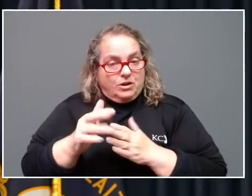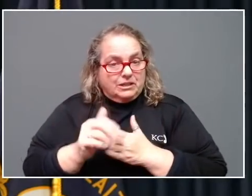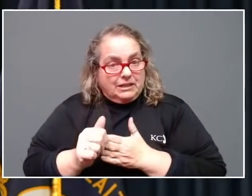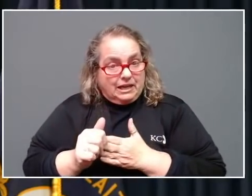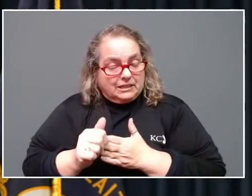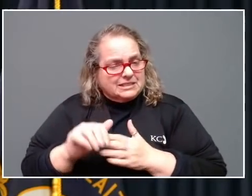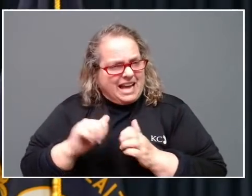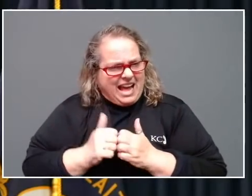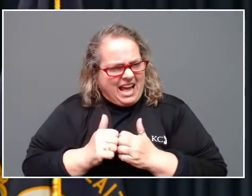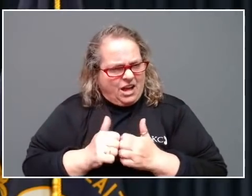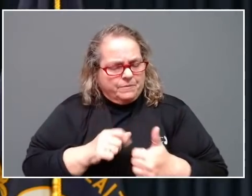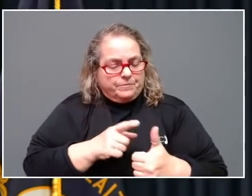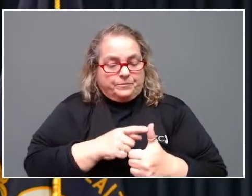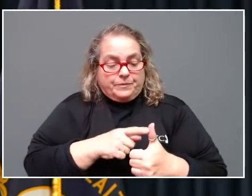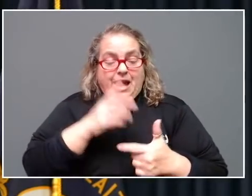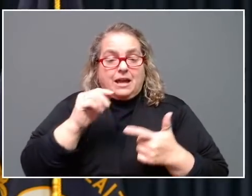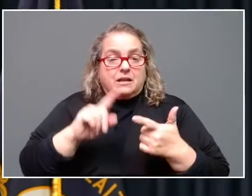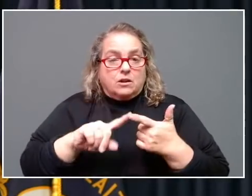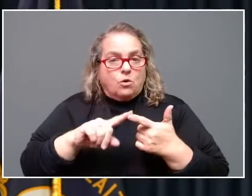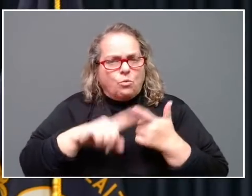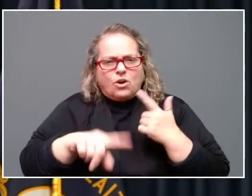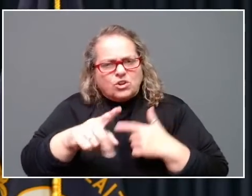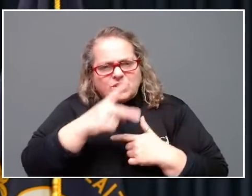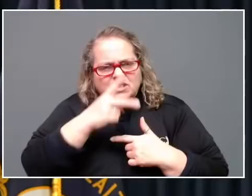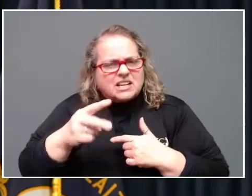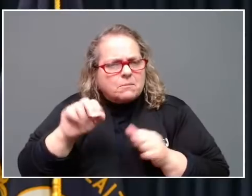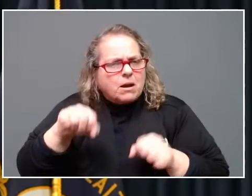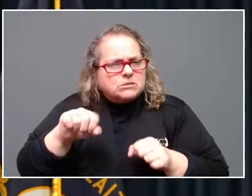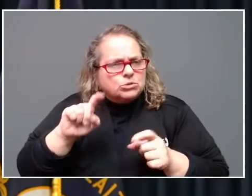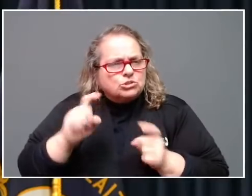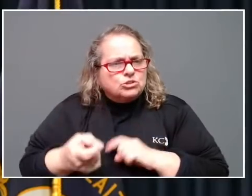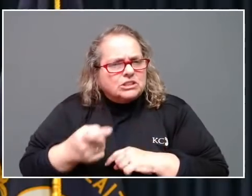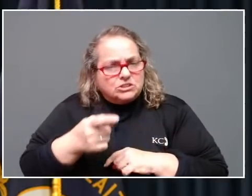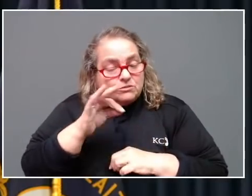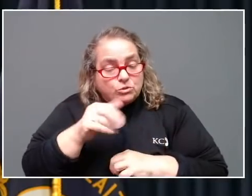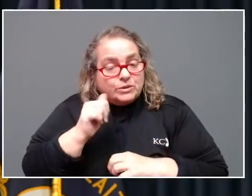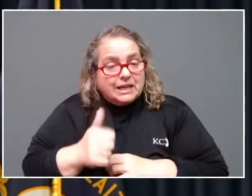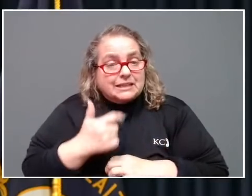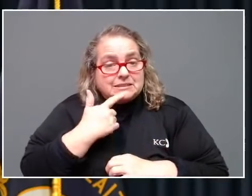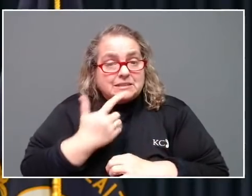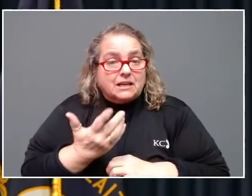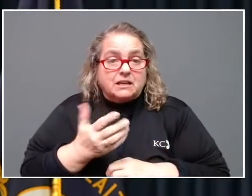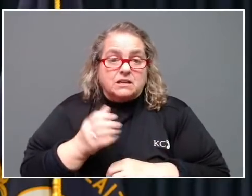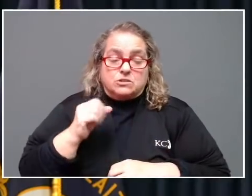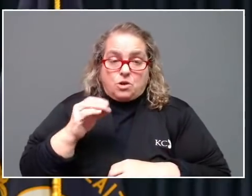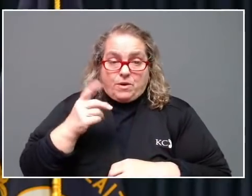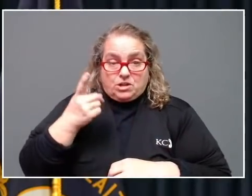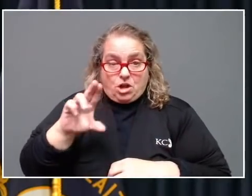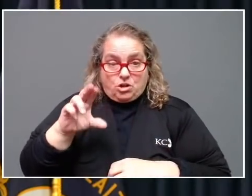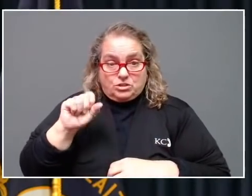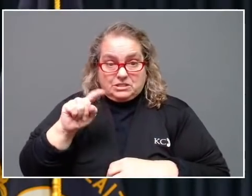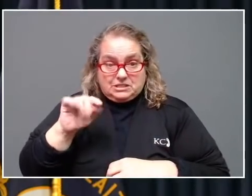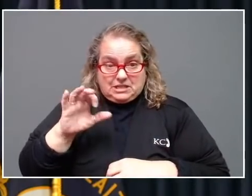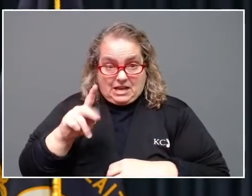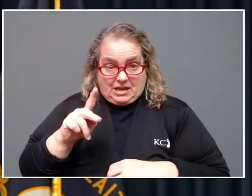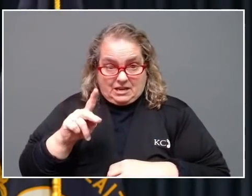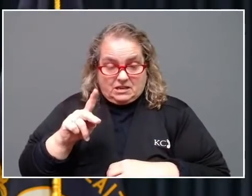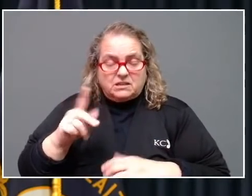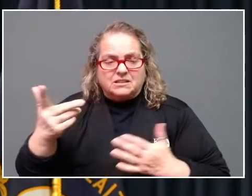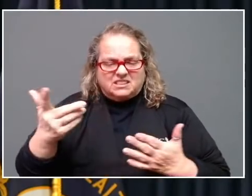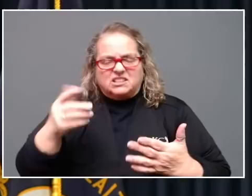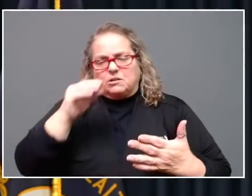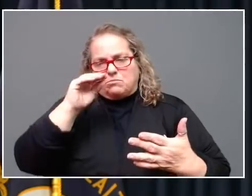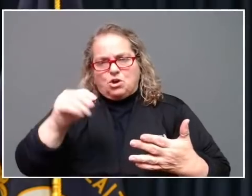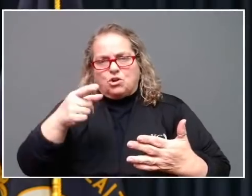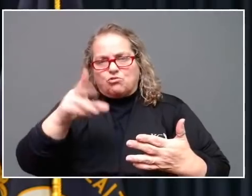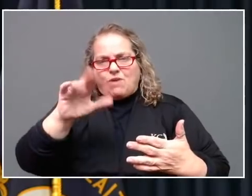kinds of things do you foresee changing, if you can say? So Dr. Stack has charted out